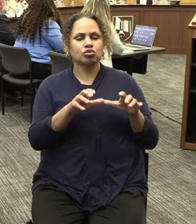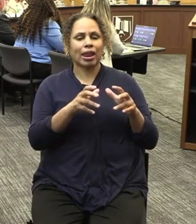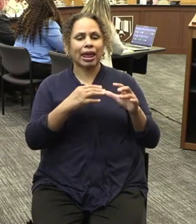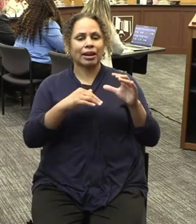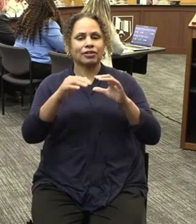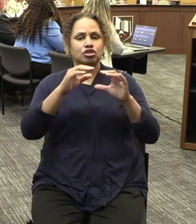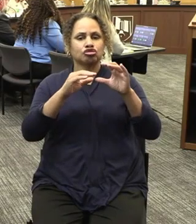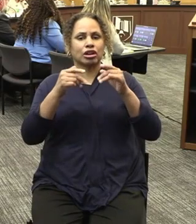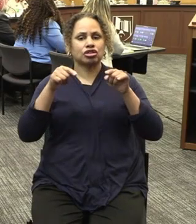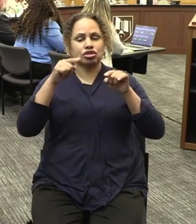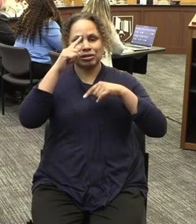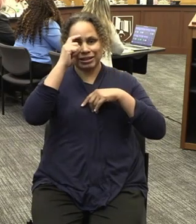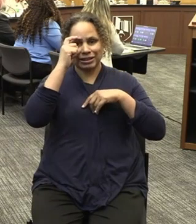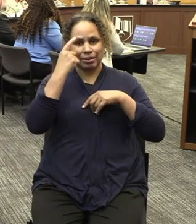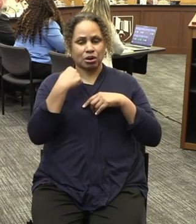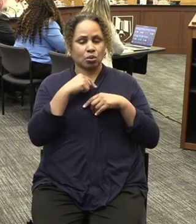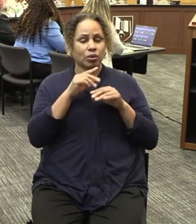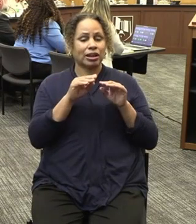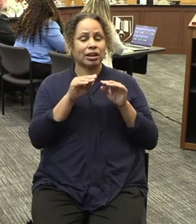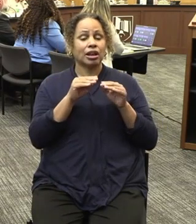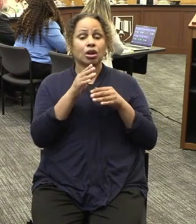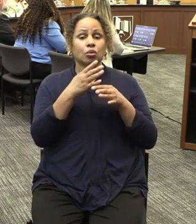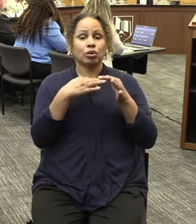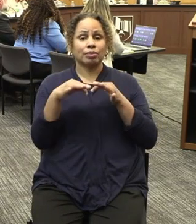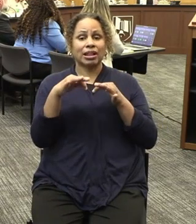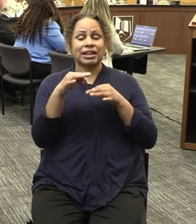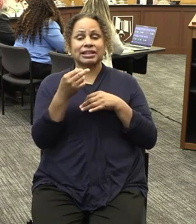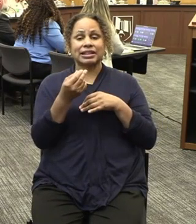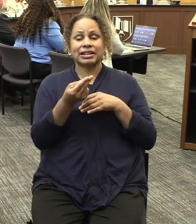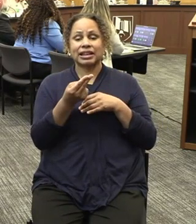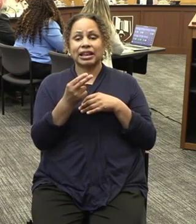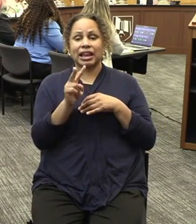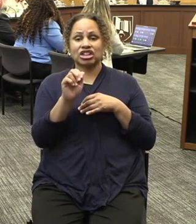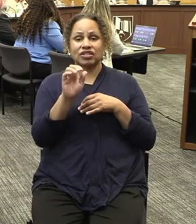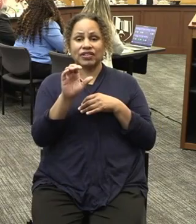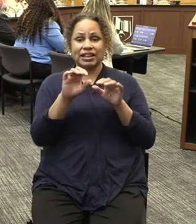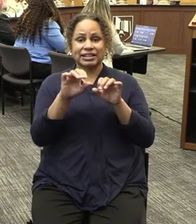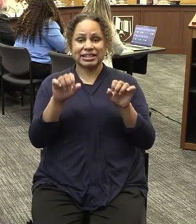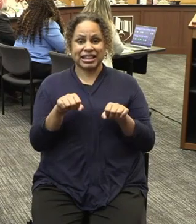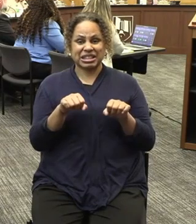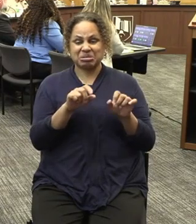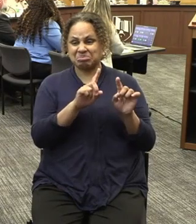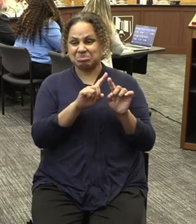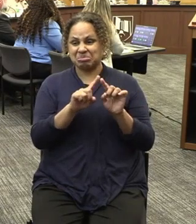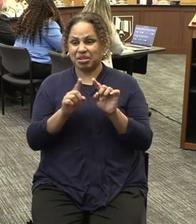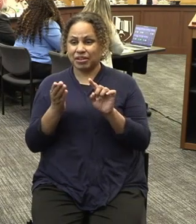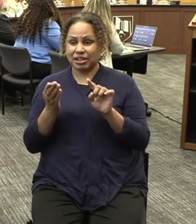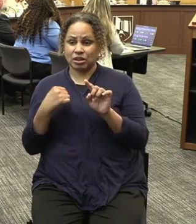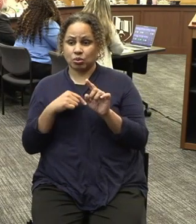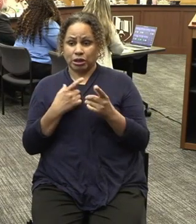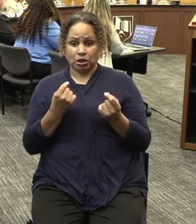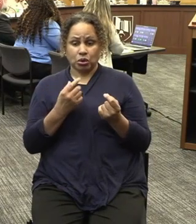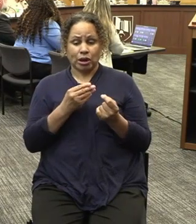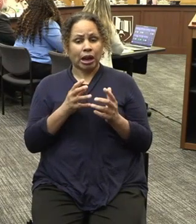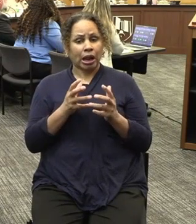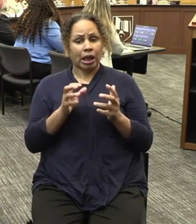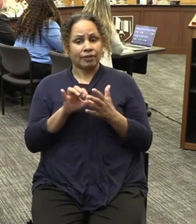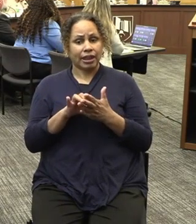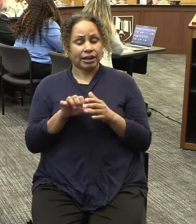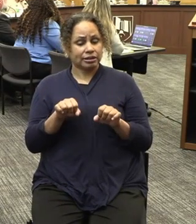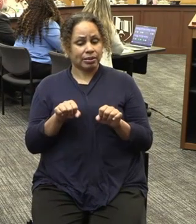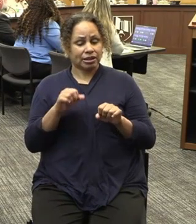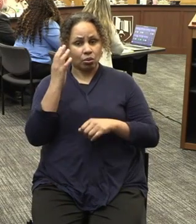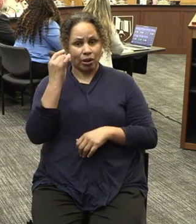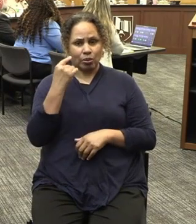the summer. We replace HVAC systems. We do all sorts of things. And a lot of that is possible because we have, a